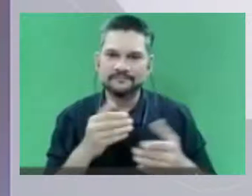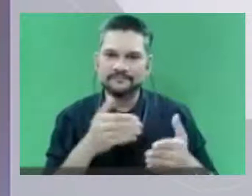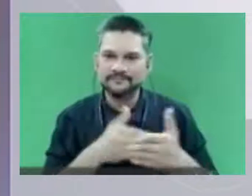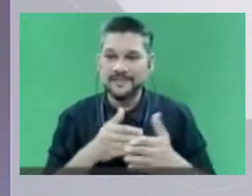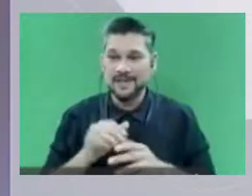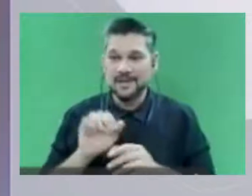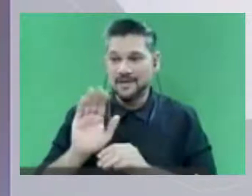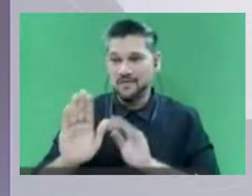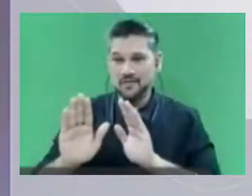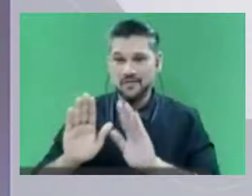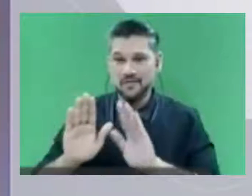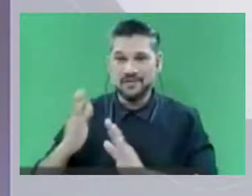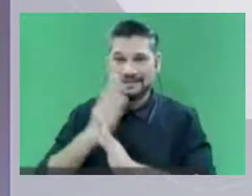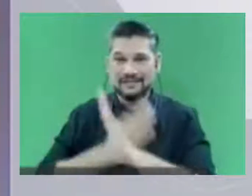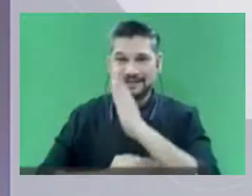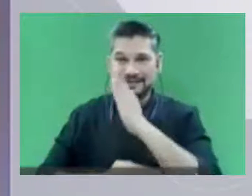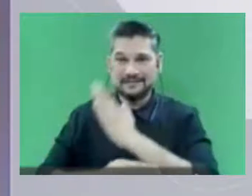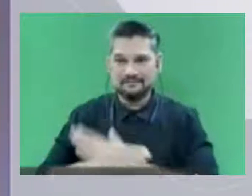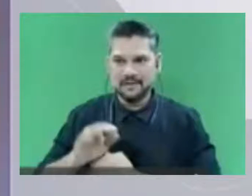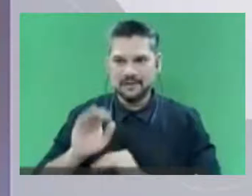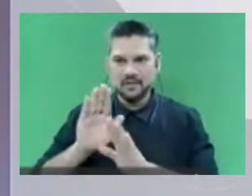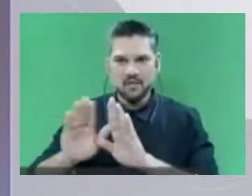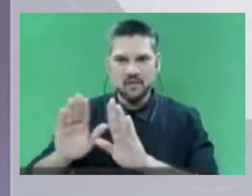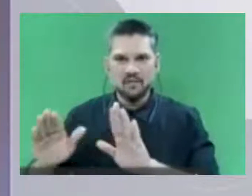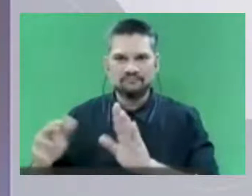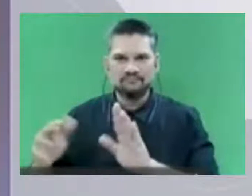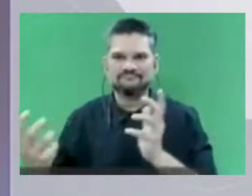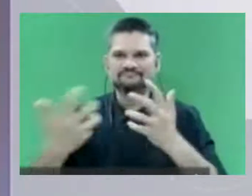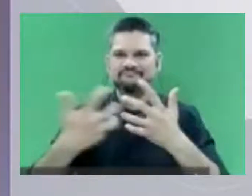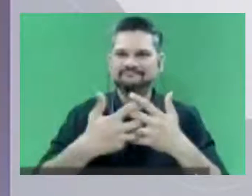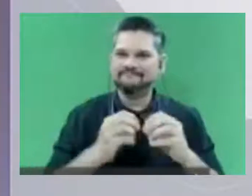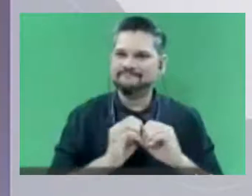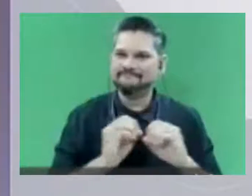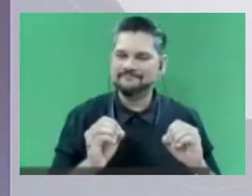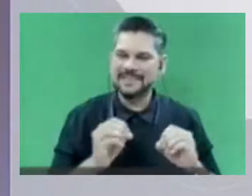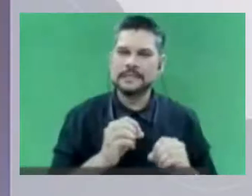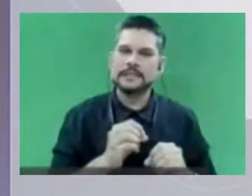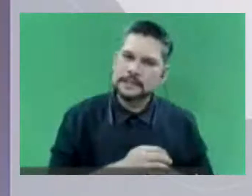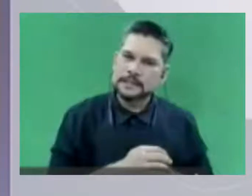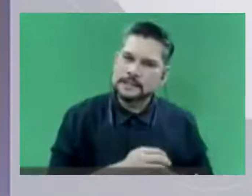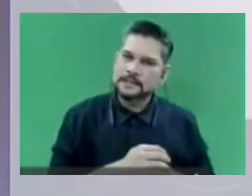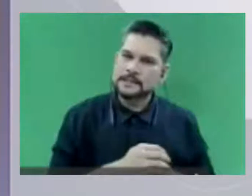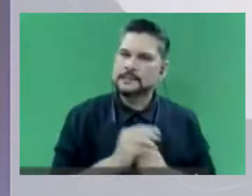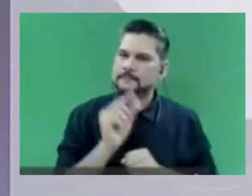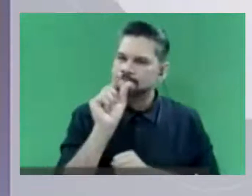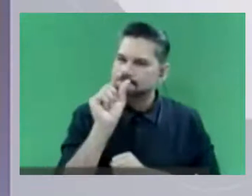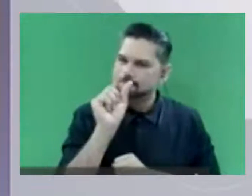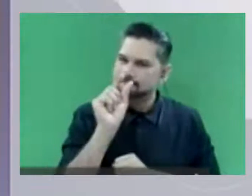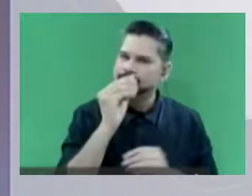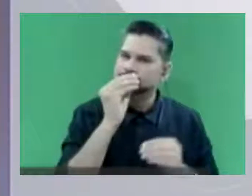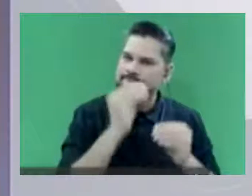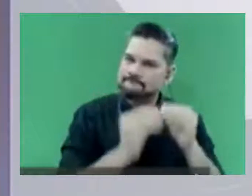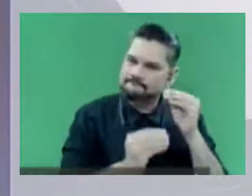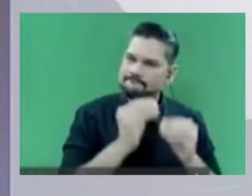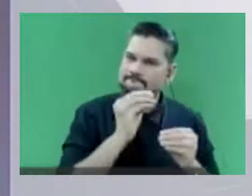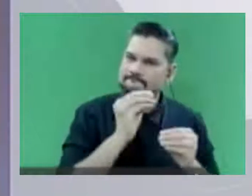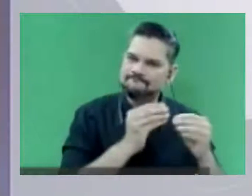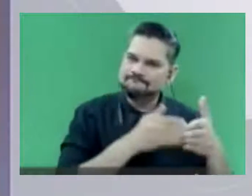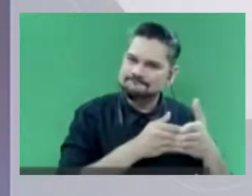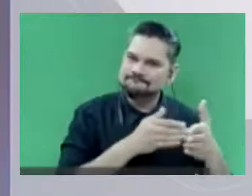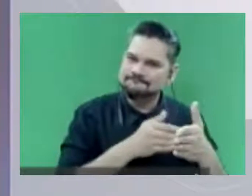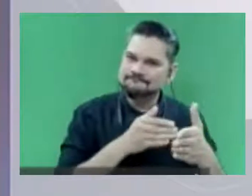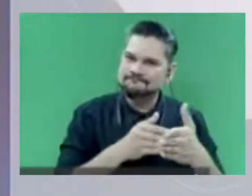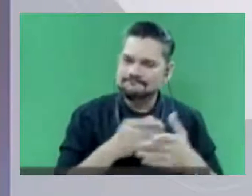disabilities. So we came across a lot of difficulties and possible solutions how to make